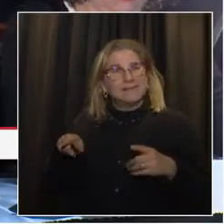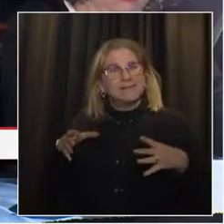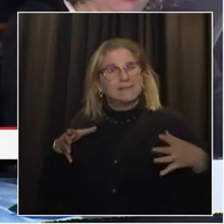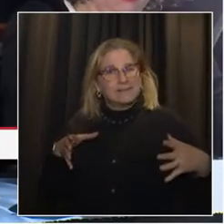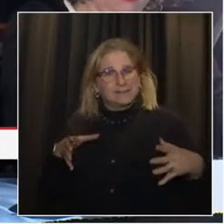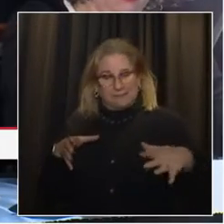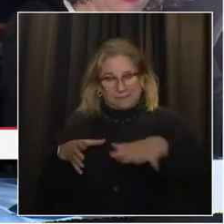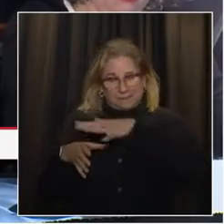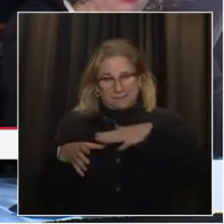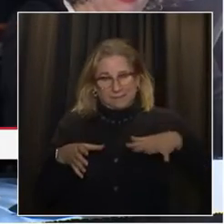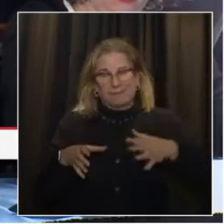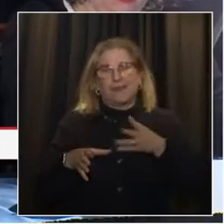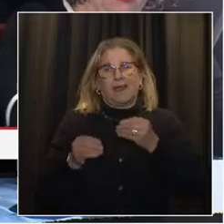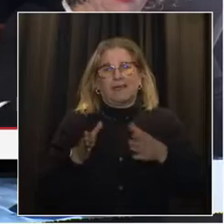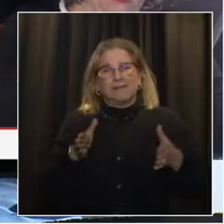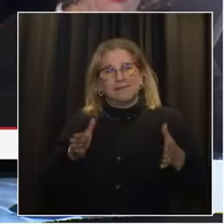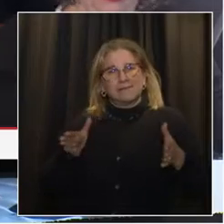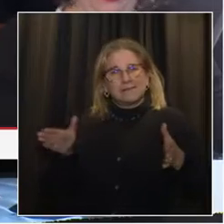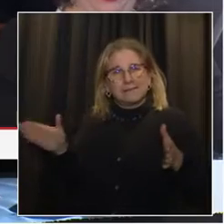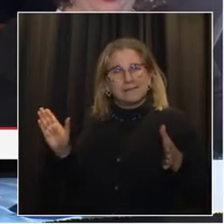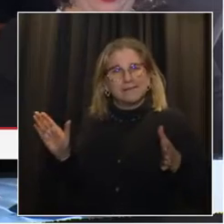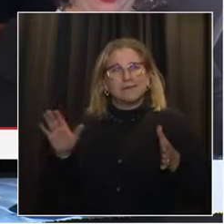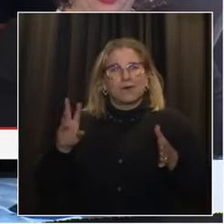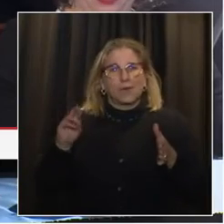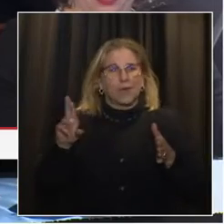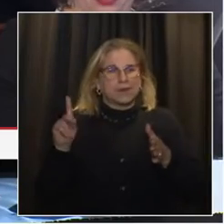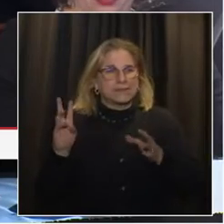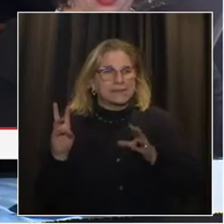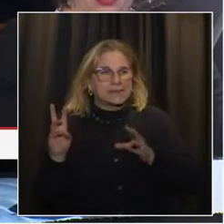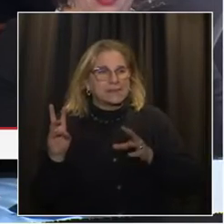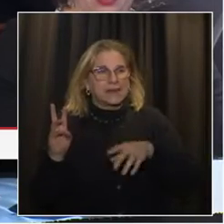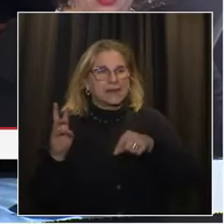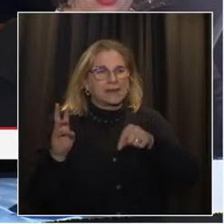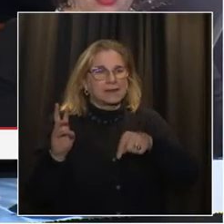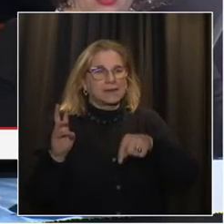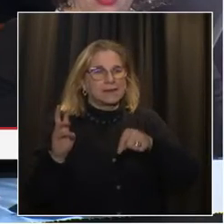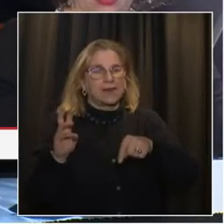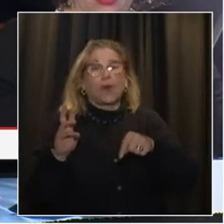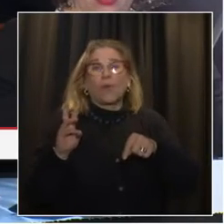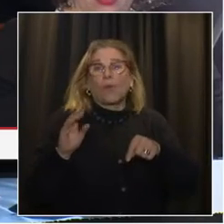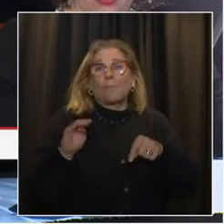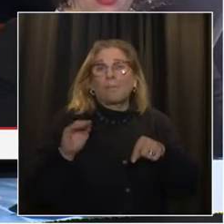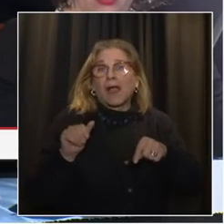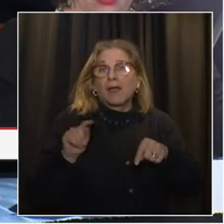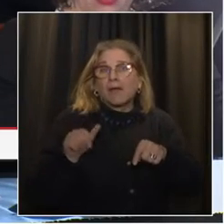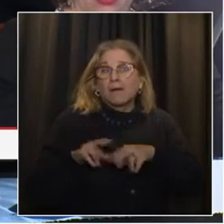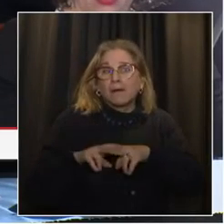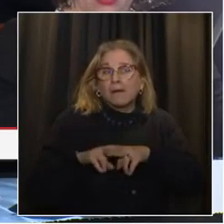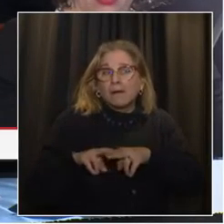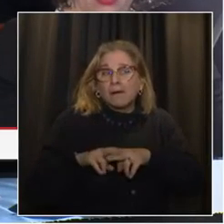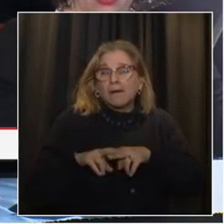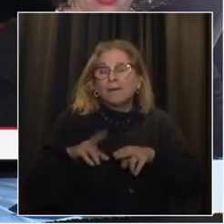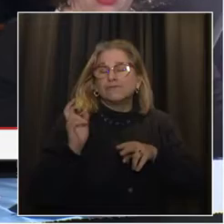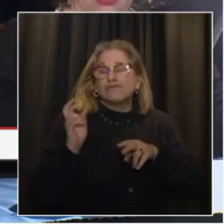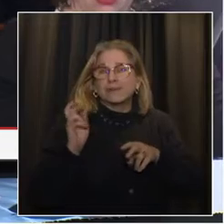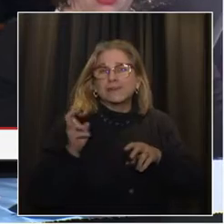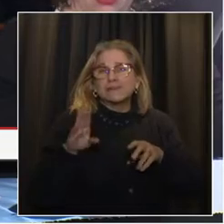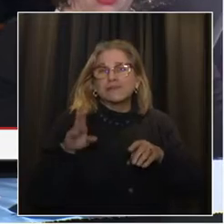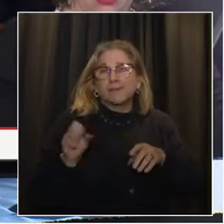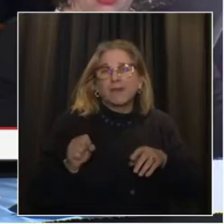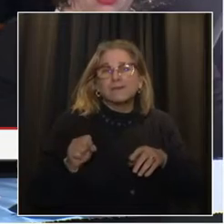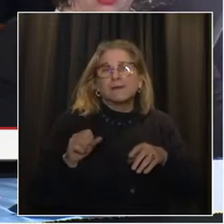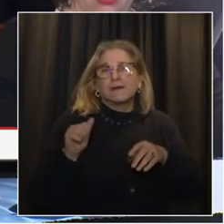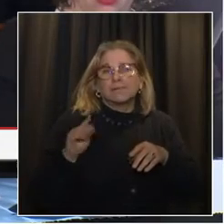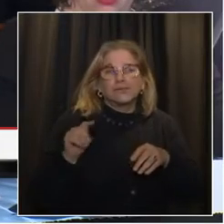WMATA is serving our residents, serving our businesses, that we put WMATA on stable footing. So that may not be the task of this, but I just want to make sure that